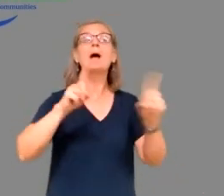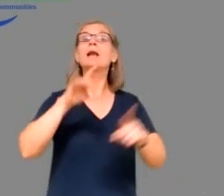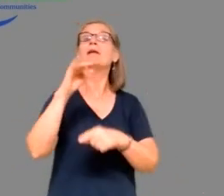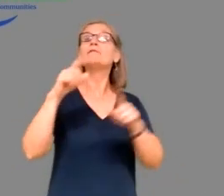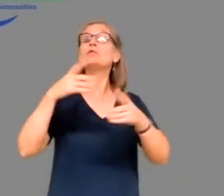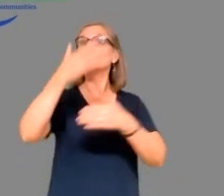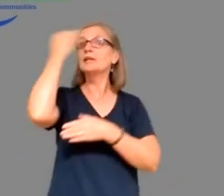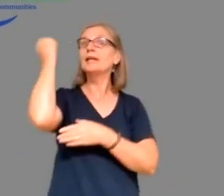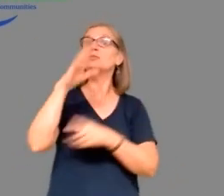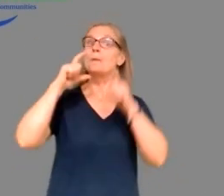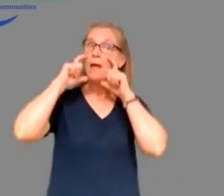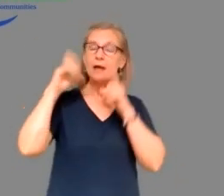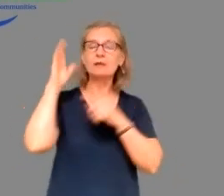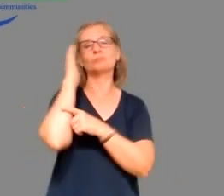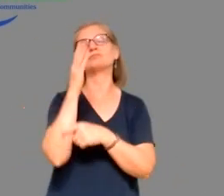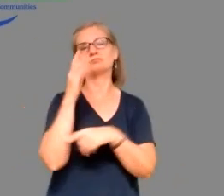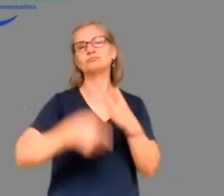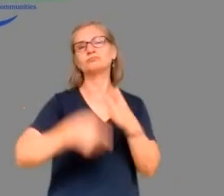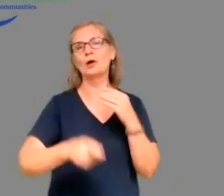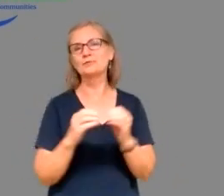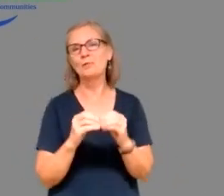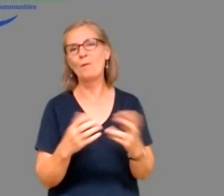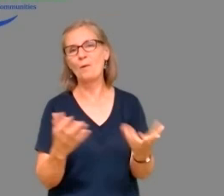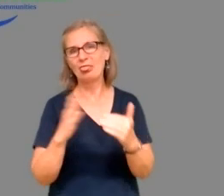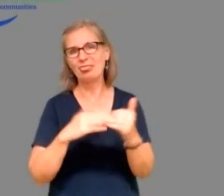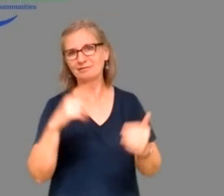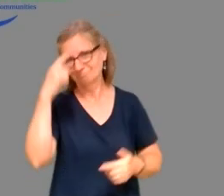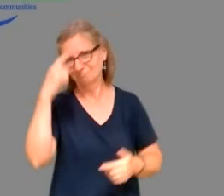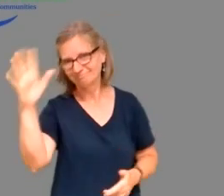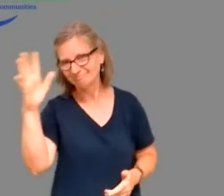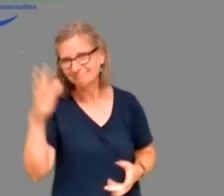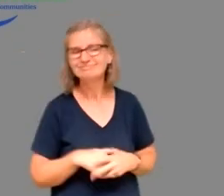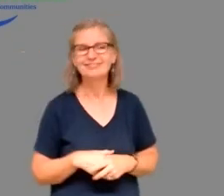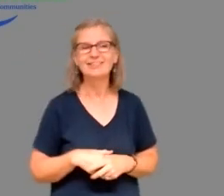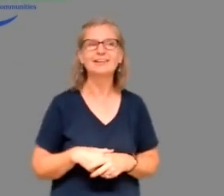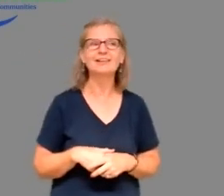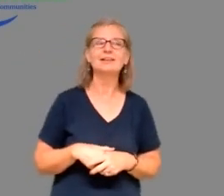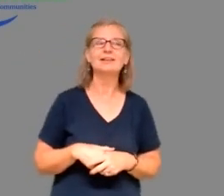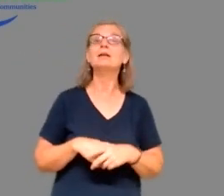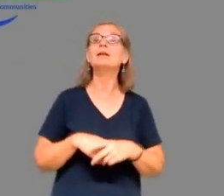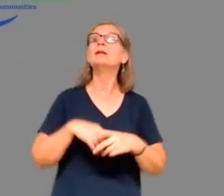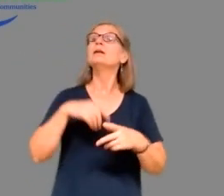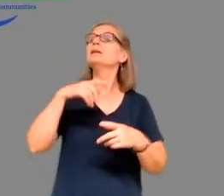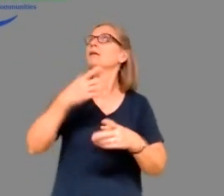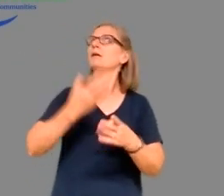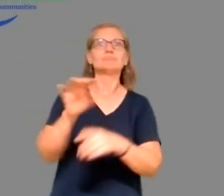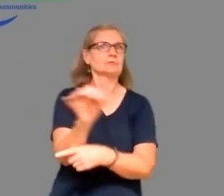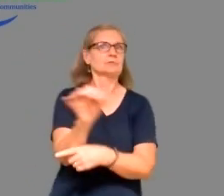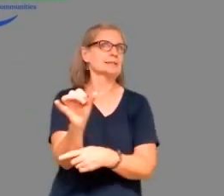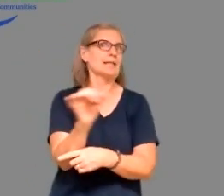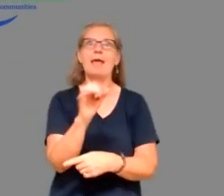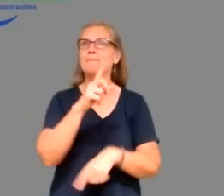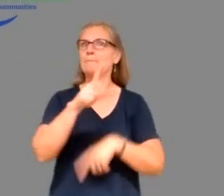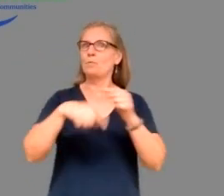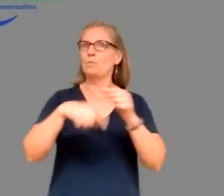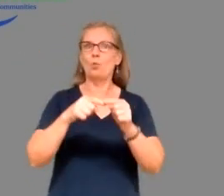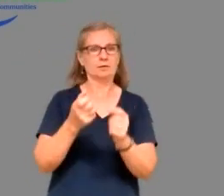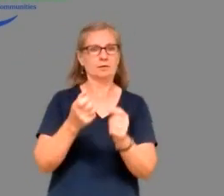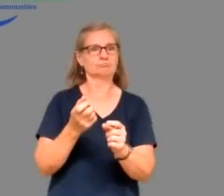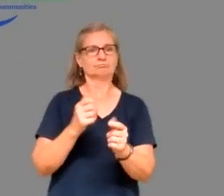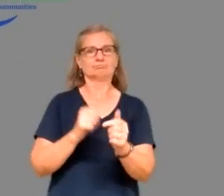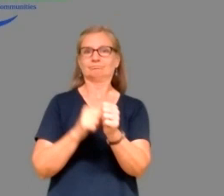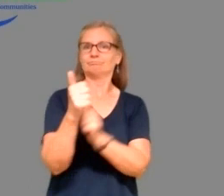But it's all just something. It's getting used to doing something. When they made it a law to wear your seatbelt, took a while for people to remember.